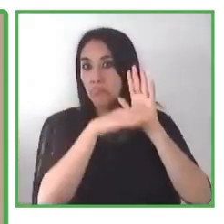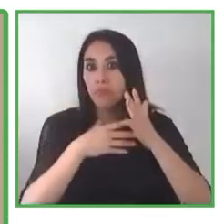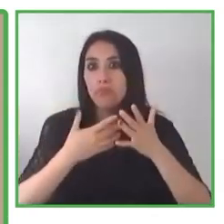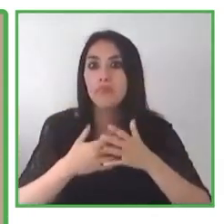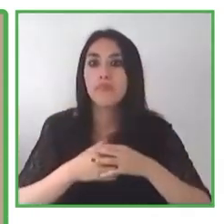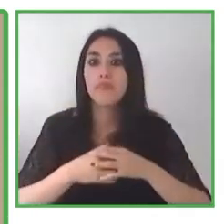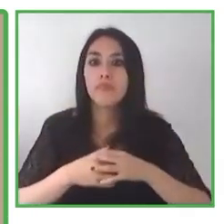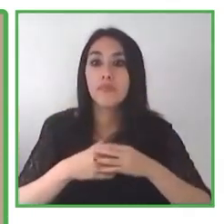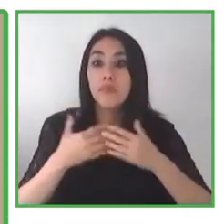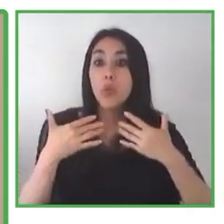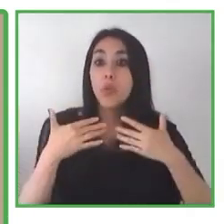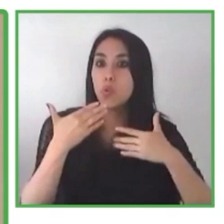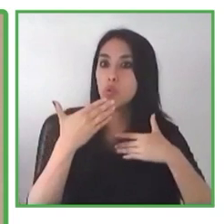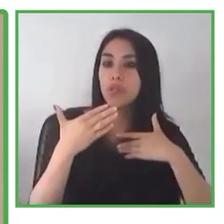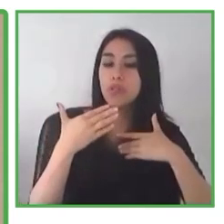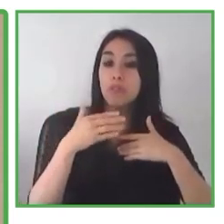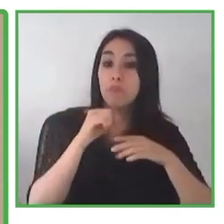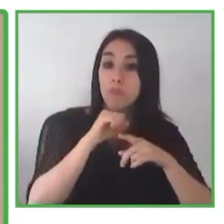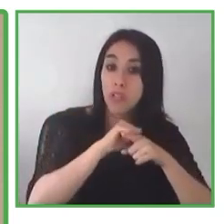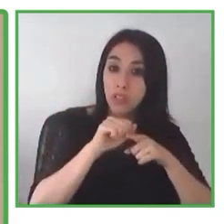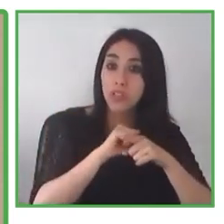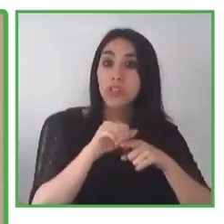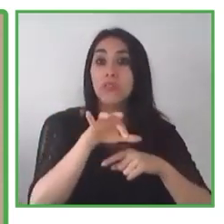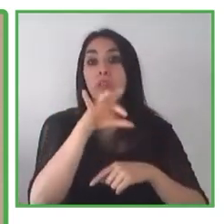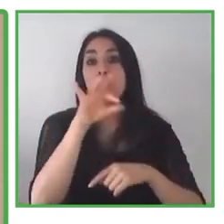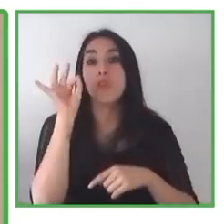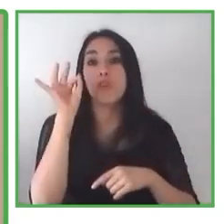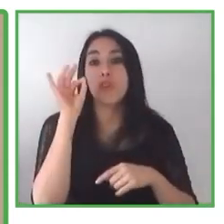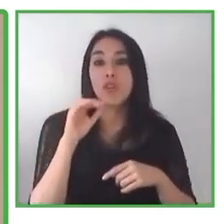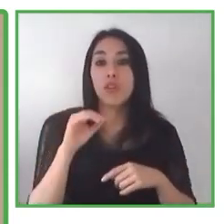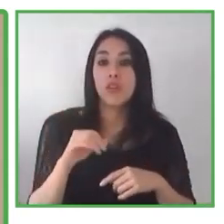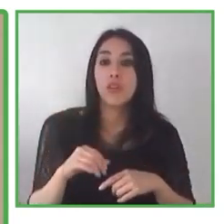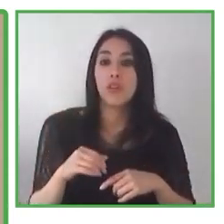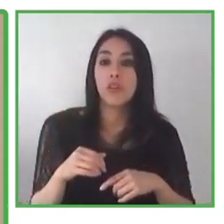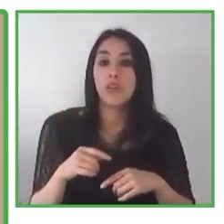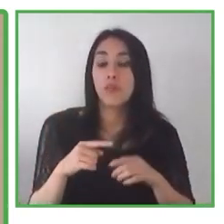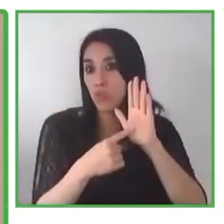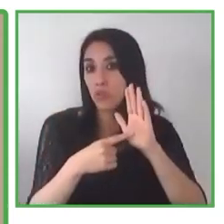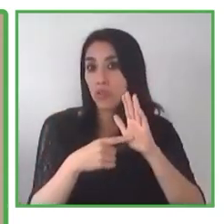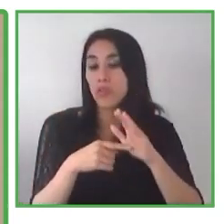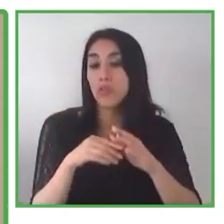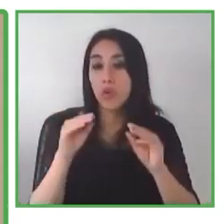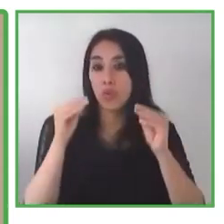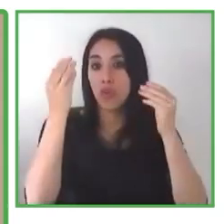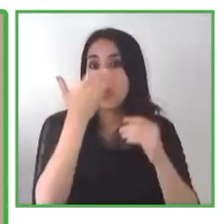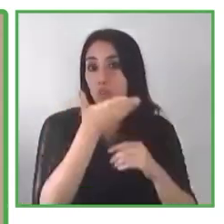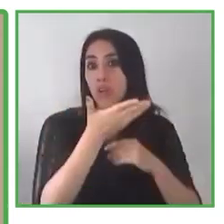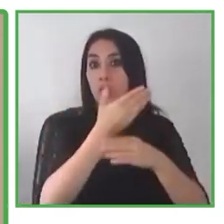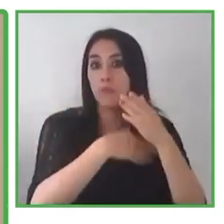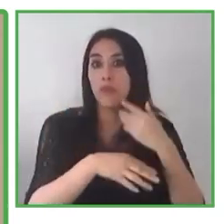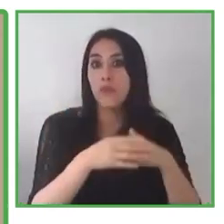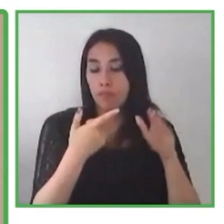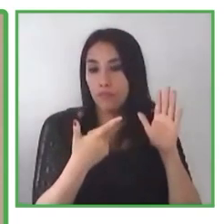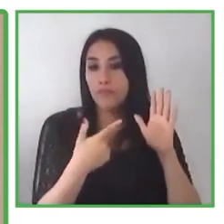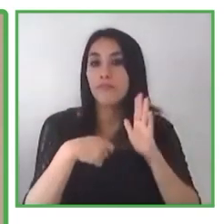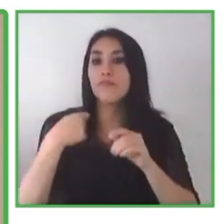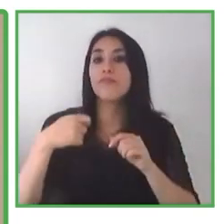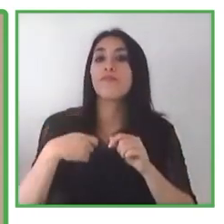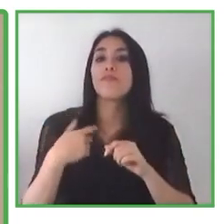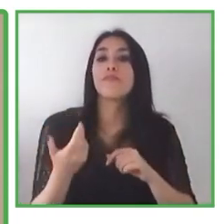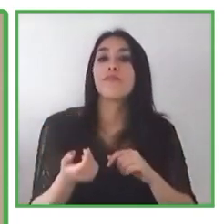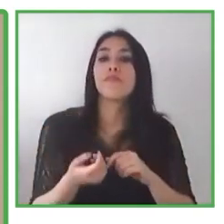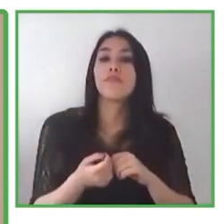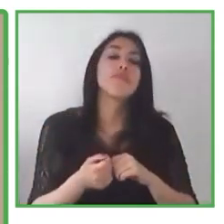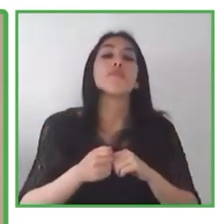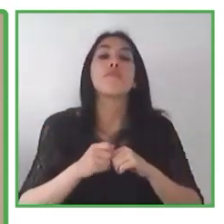for employment of young people with disabilities, and the directives have been validated, and